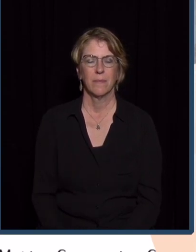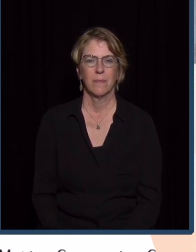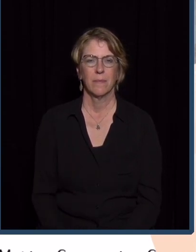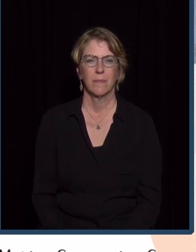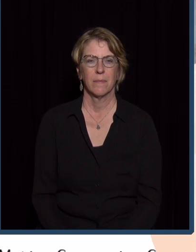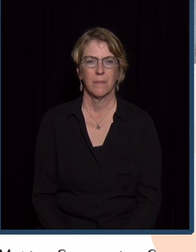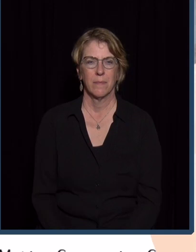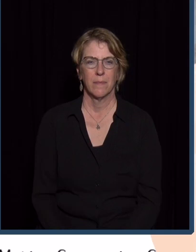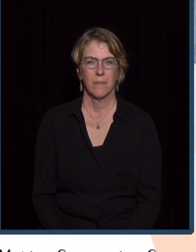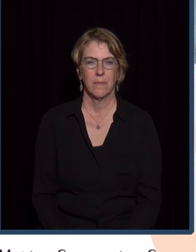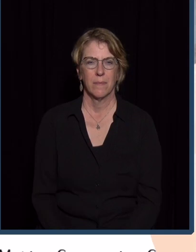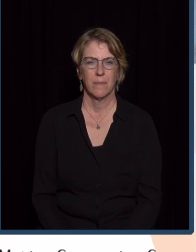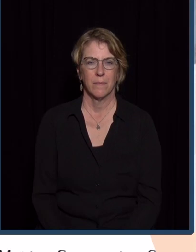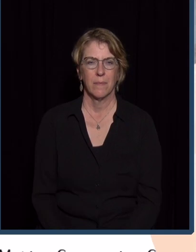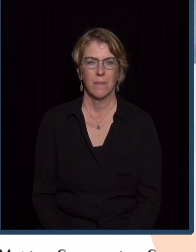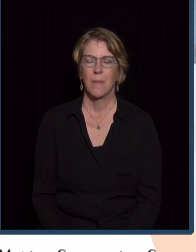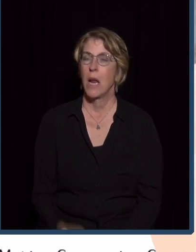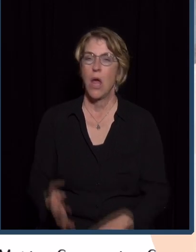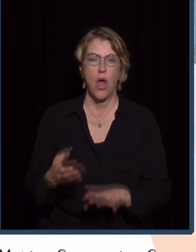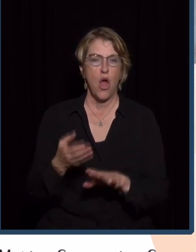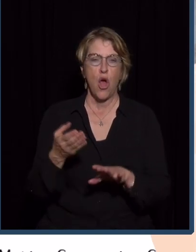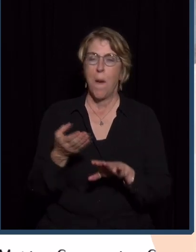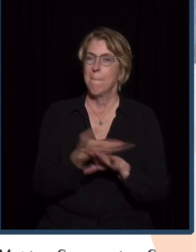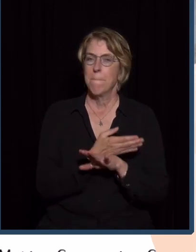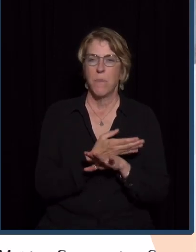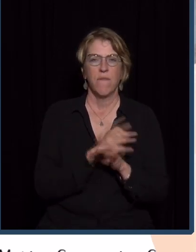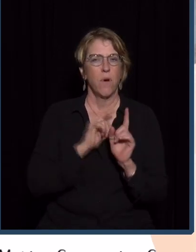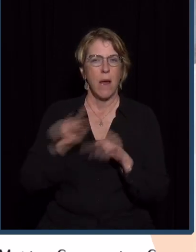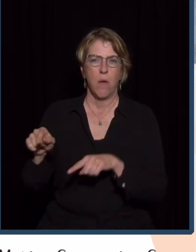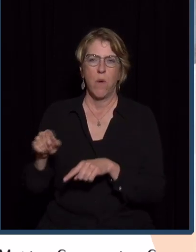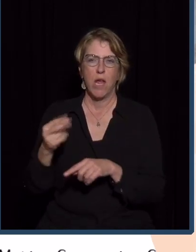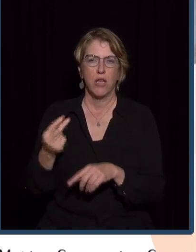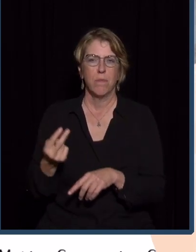Before I moved to North Memorial, I didn't feel like I was being heard at all.